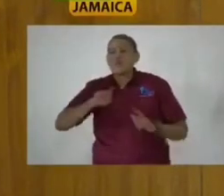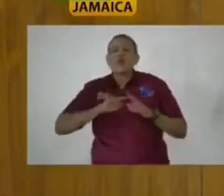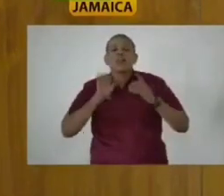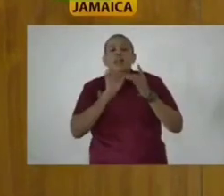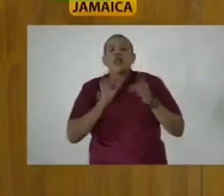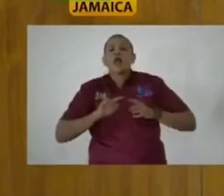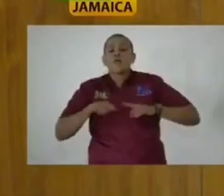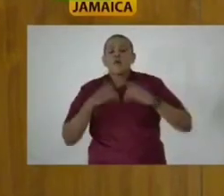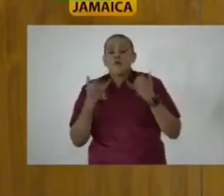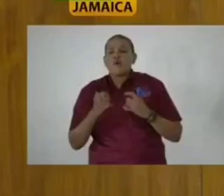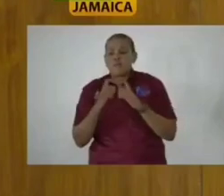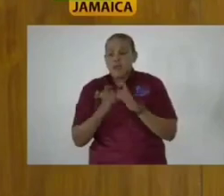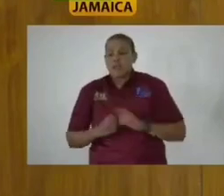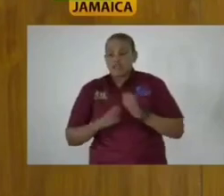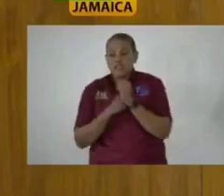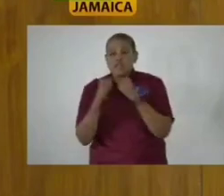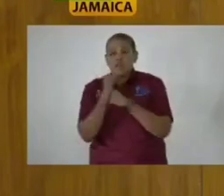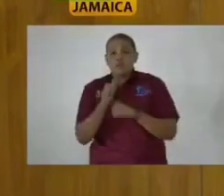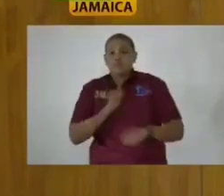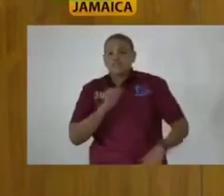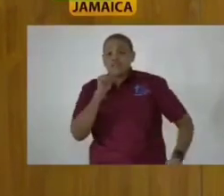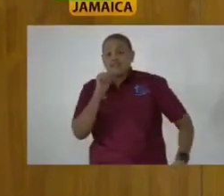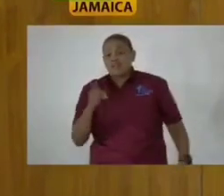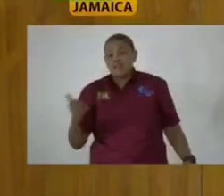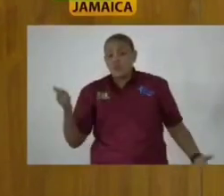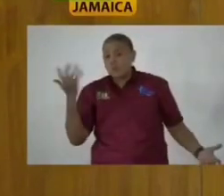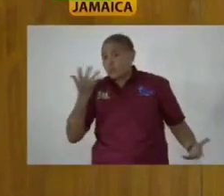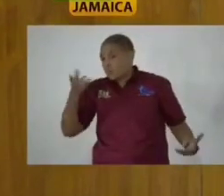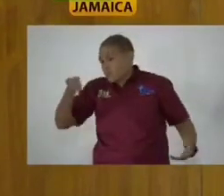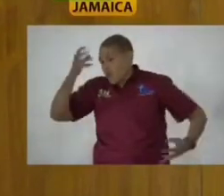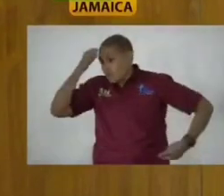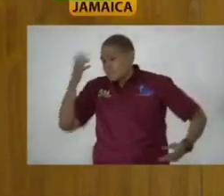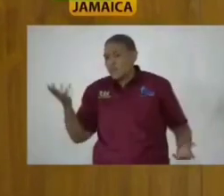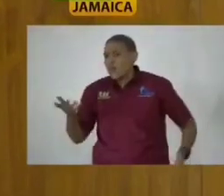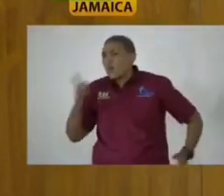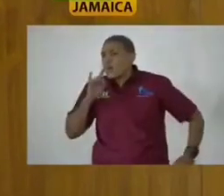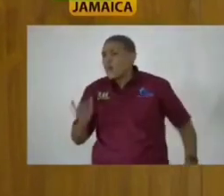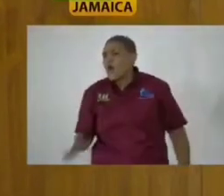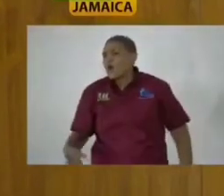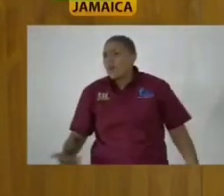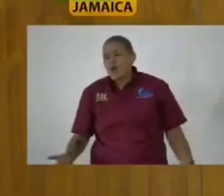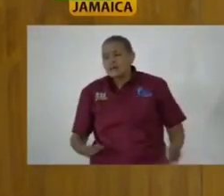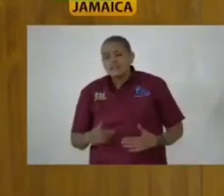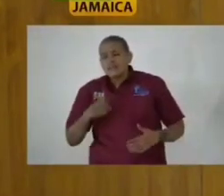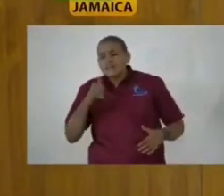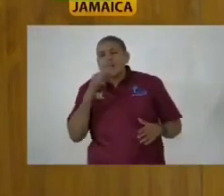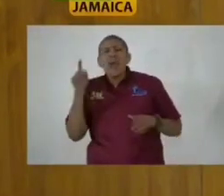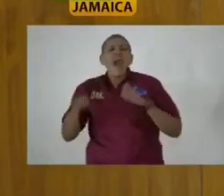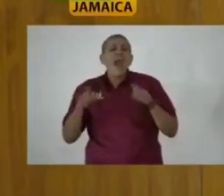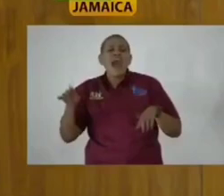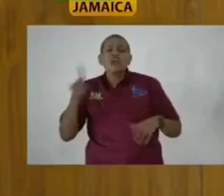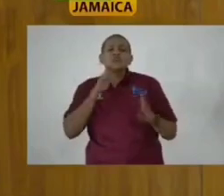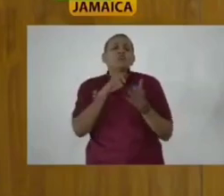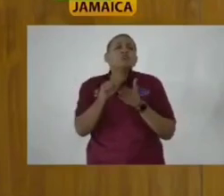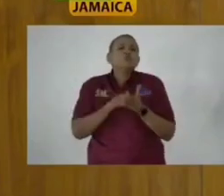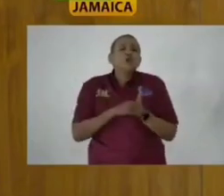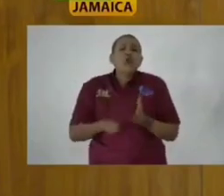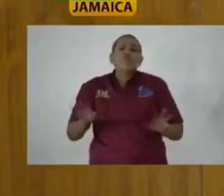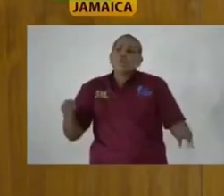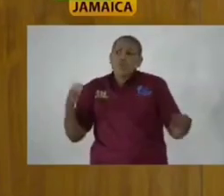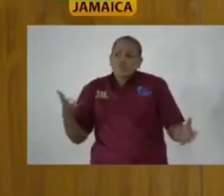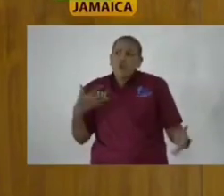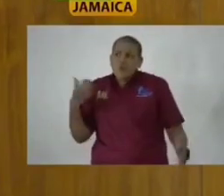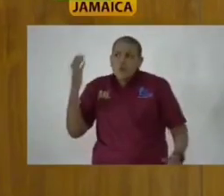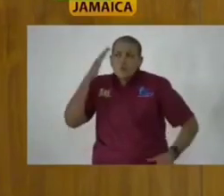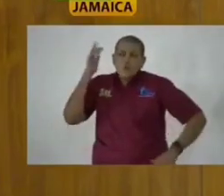modernizing the framework, I want to know what you consider that, what does that look like? I'm not asking you to draft the provisions, but I'd like to know